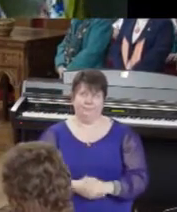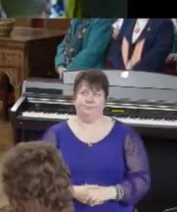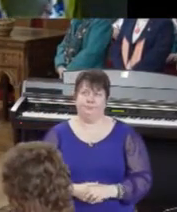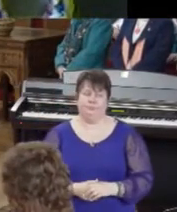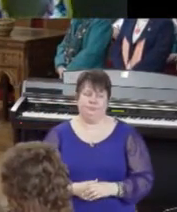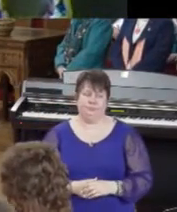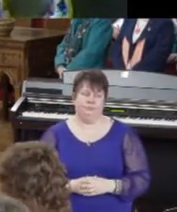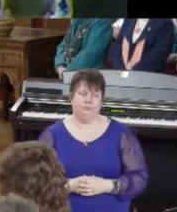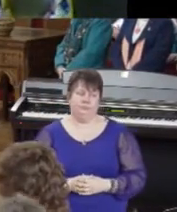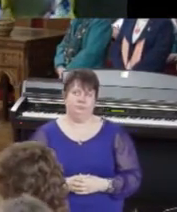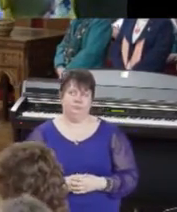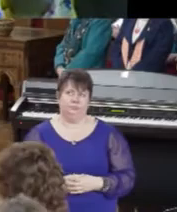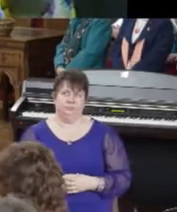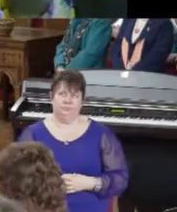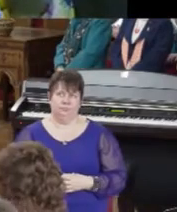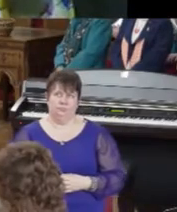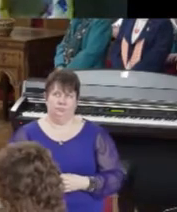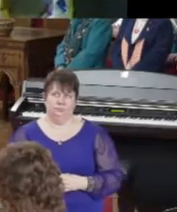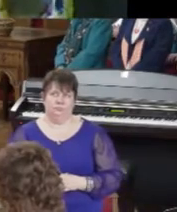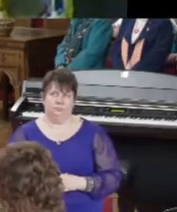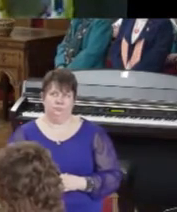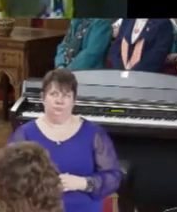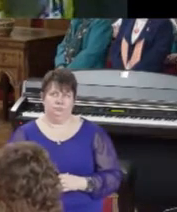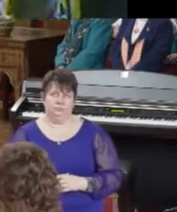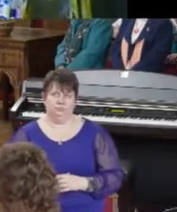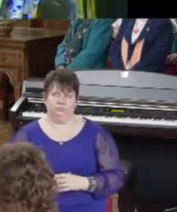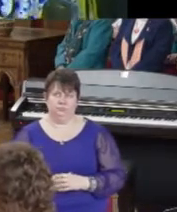Brodie, on Layla, and on Blair.